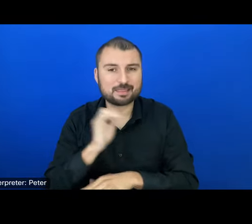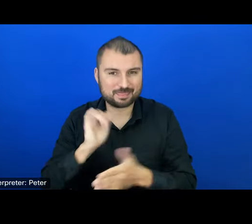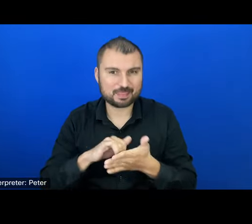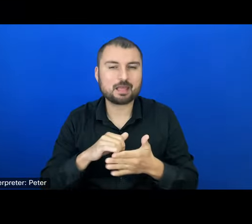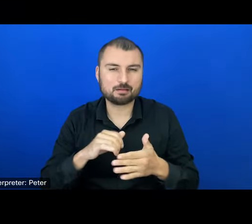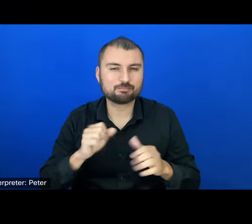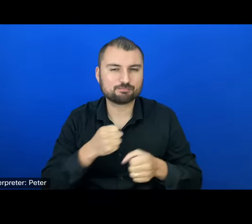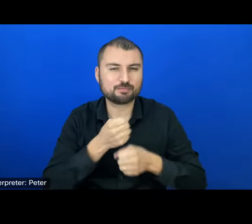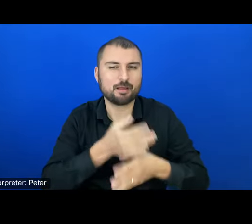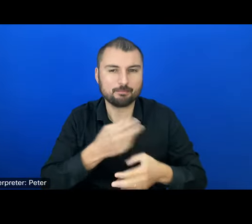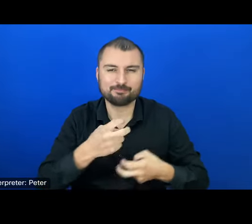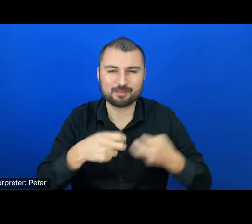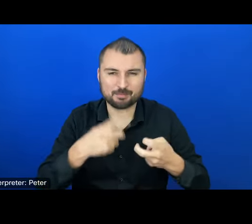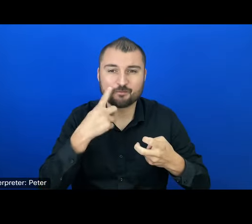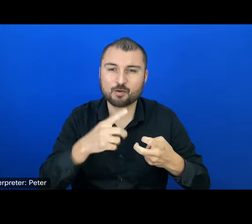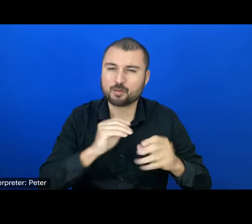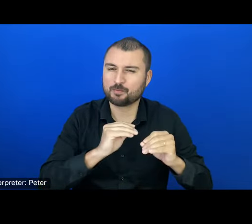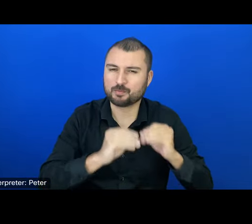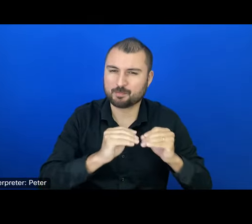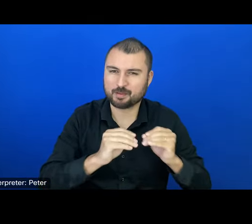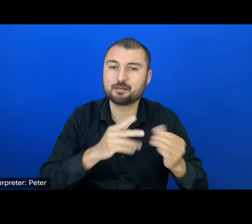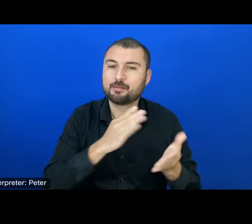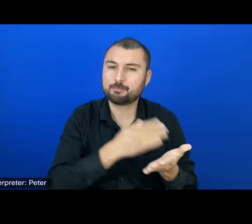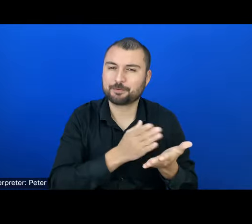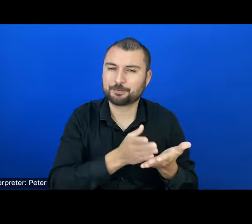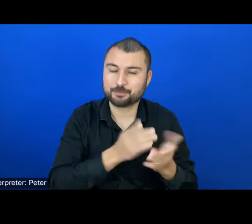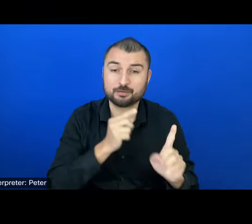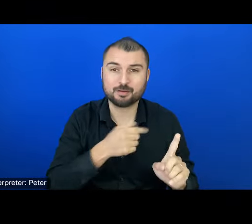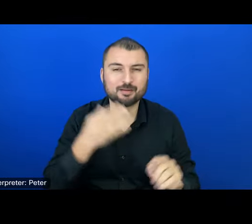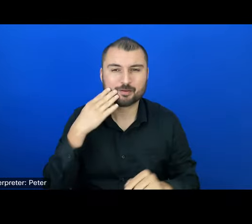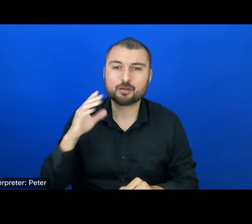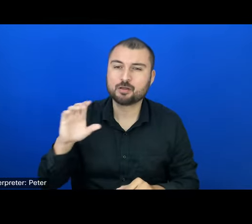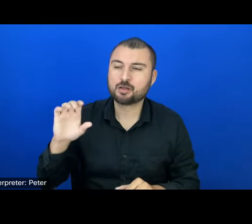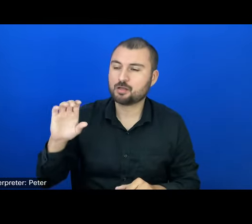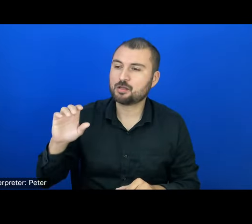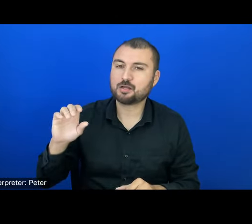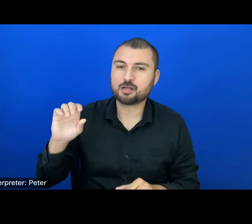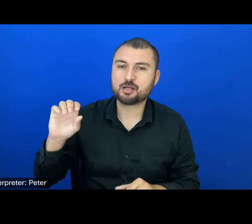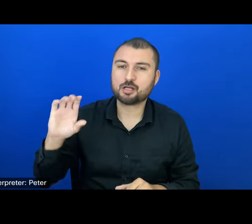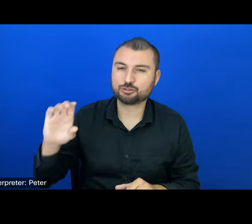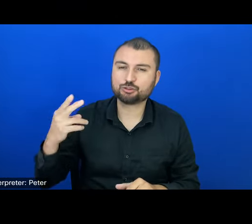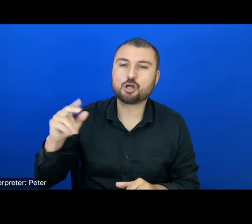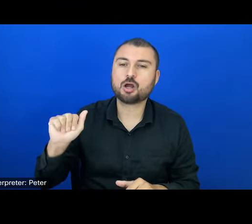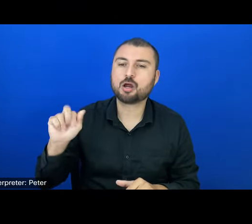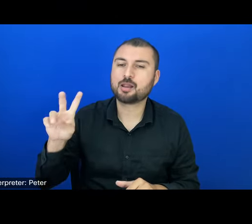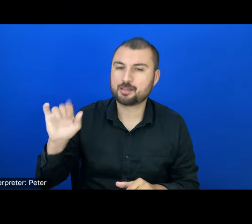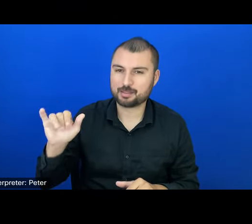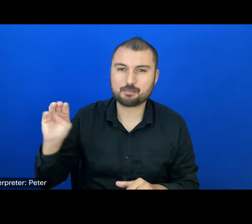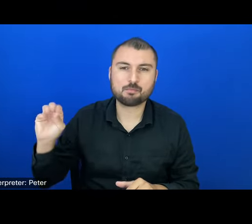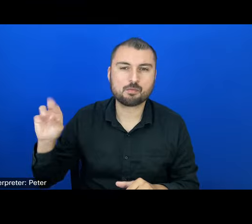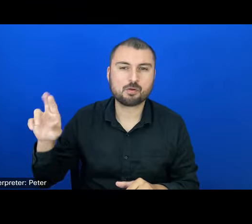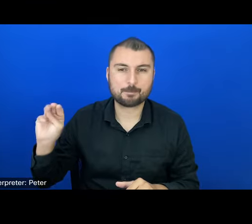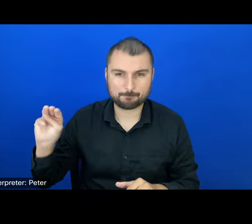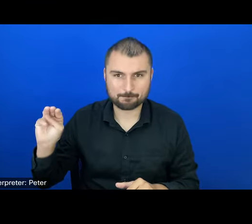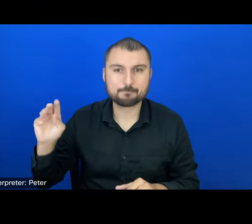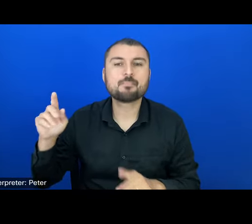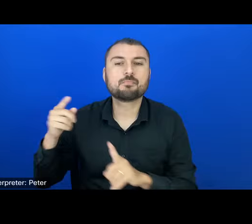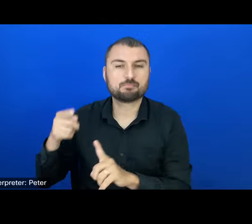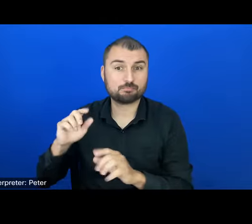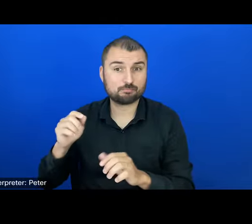budget. So I know that Shirley Morrow put together a